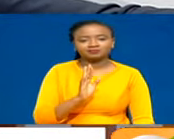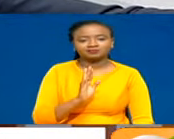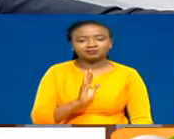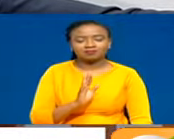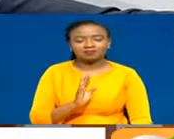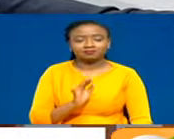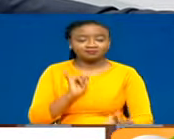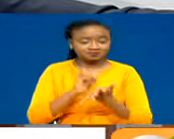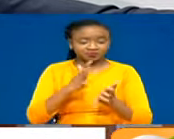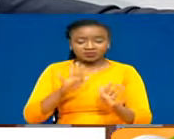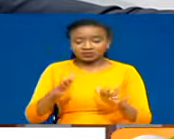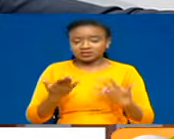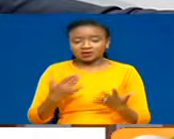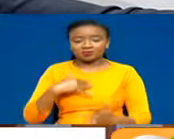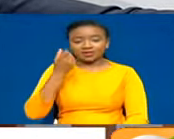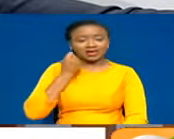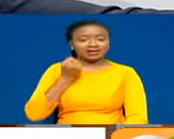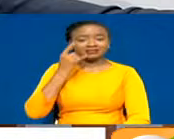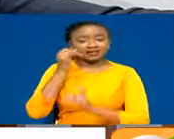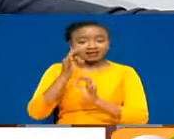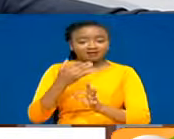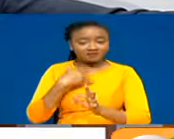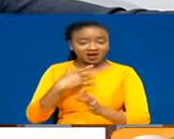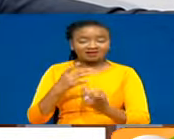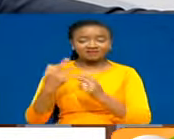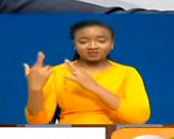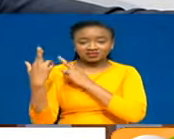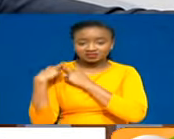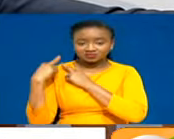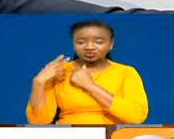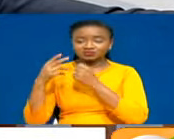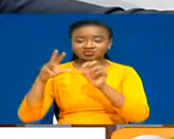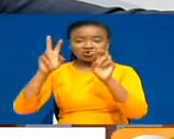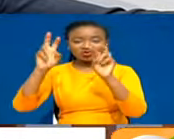resonates to me. Yeah, and that's how I actually